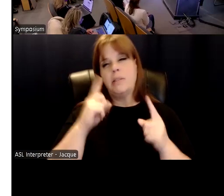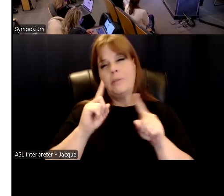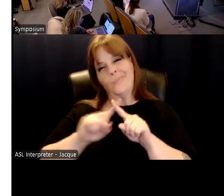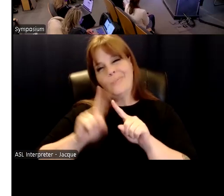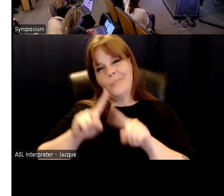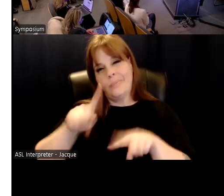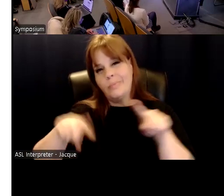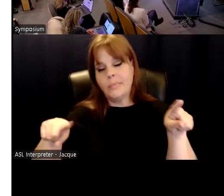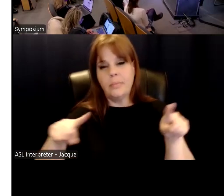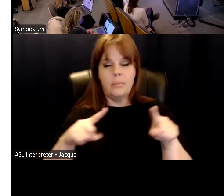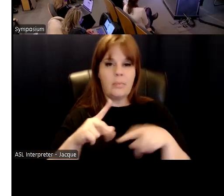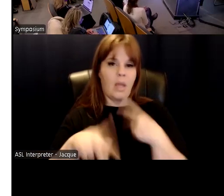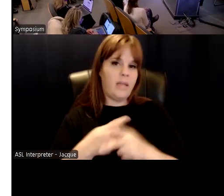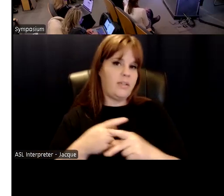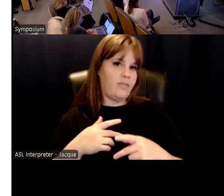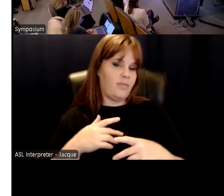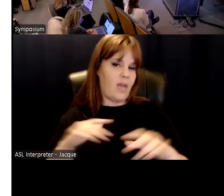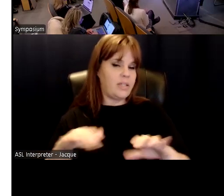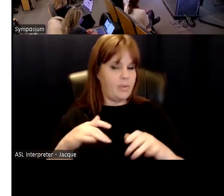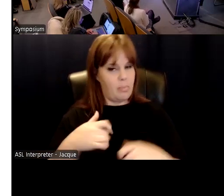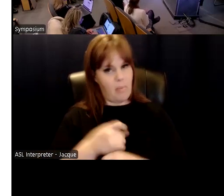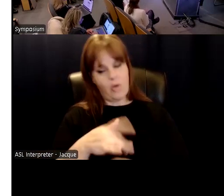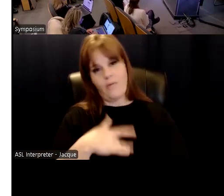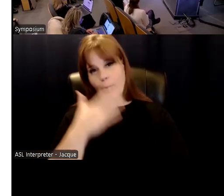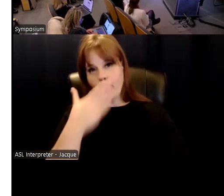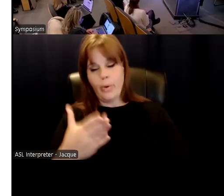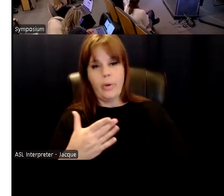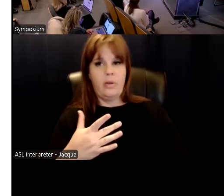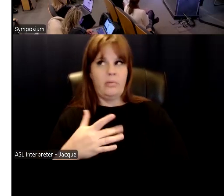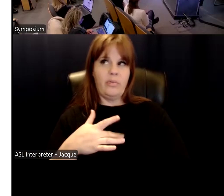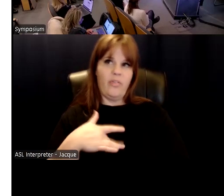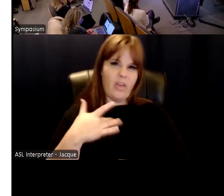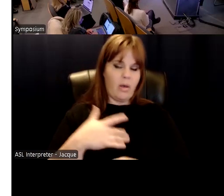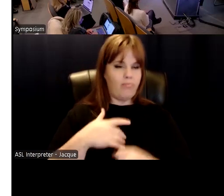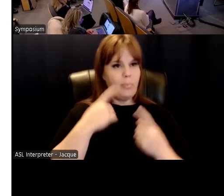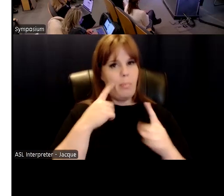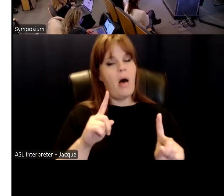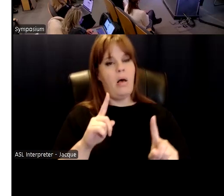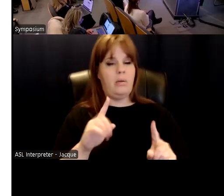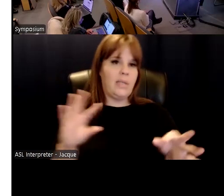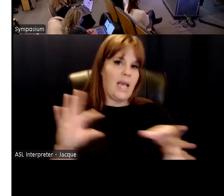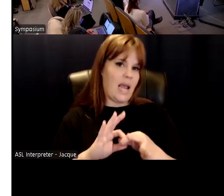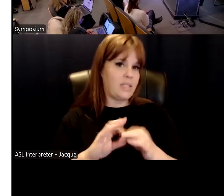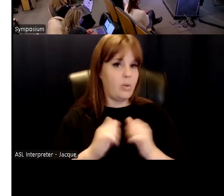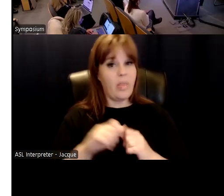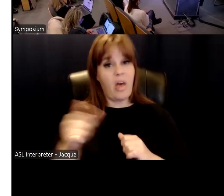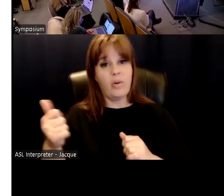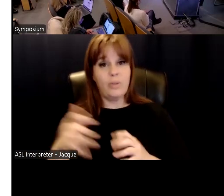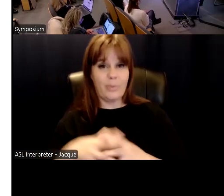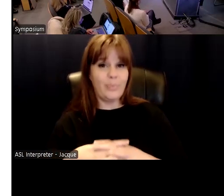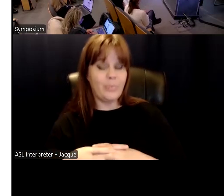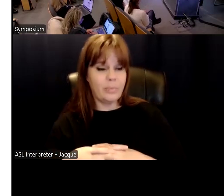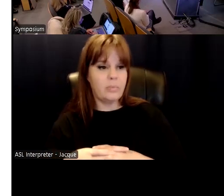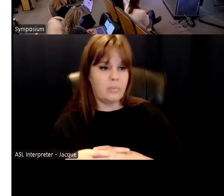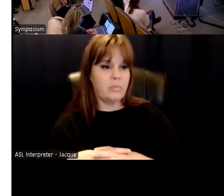about that make you feel good, give you a sense of accomplishment, or help connect you with others. You can